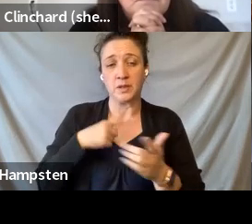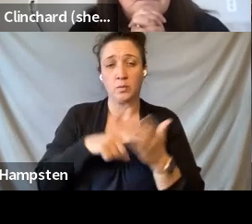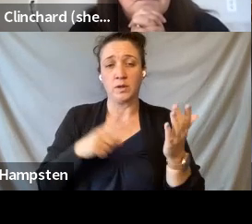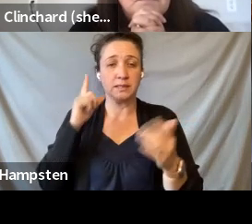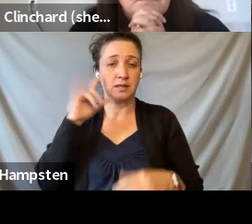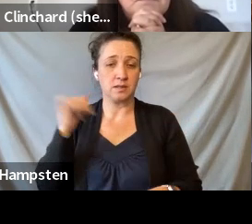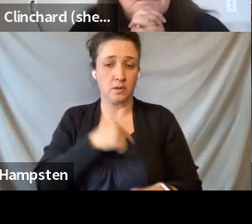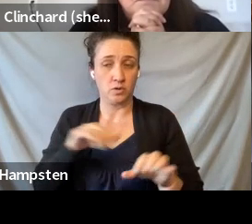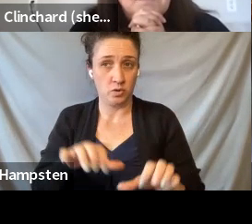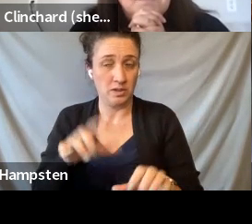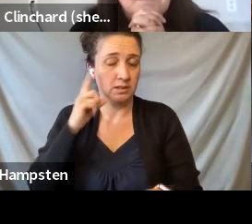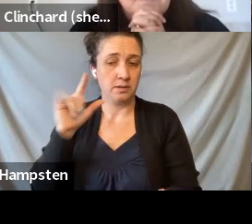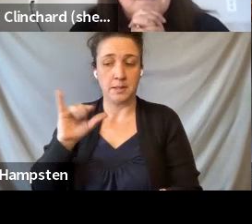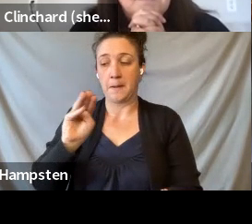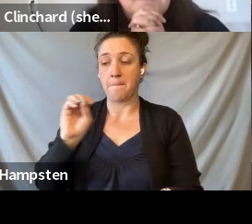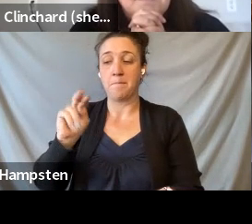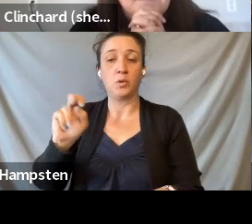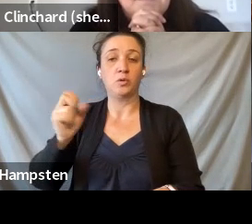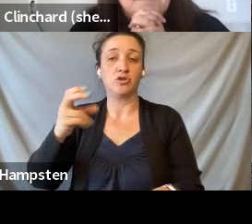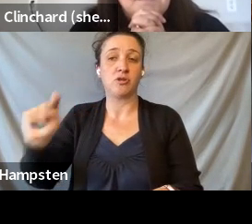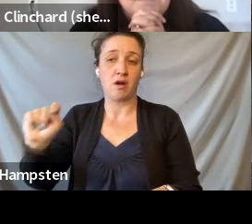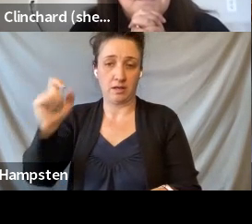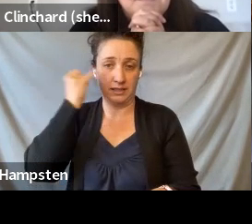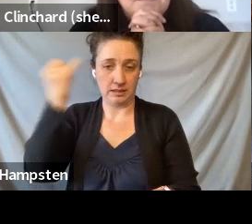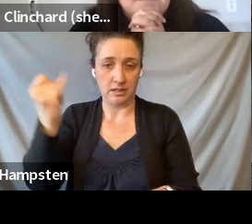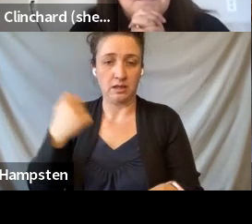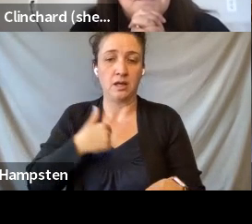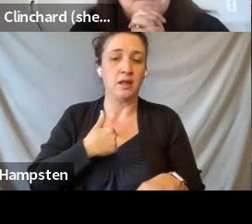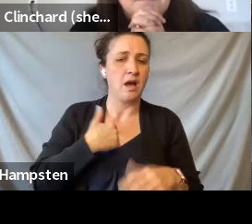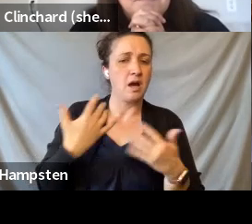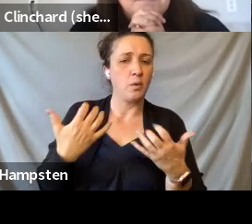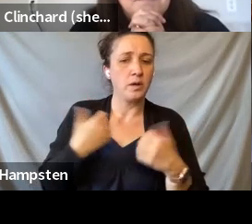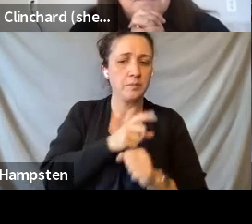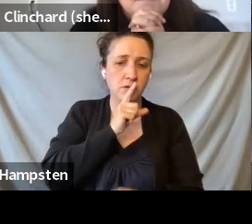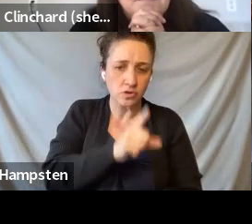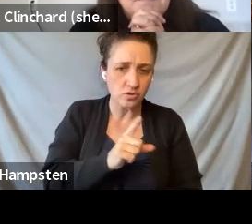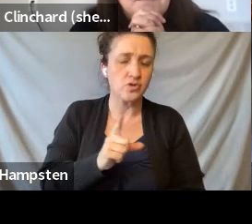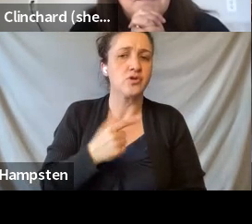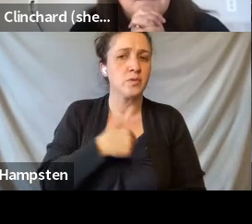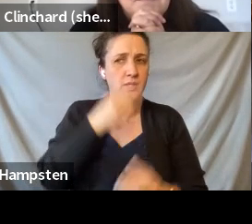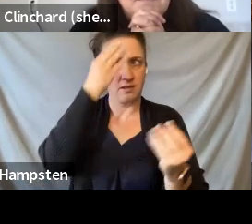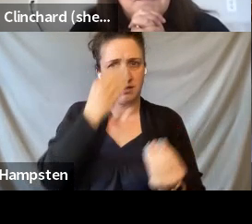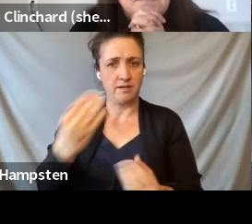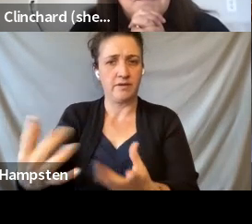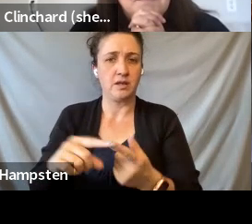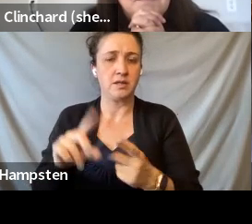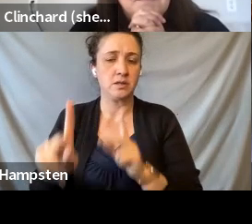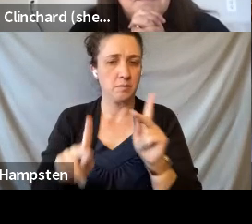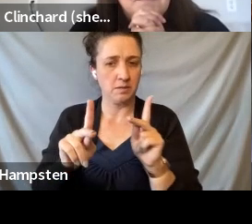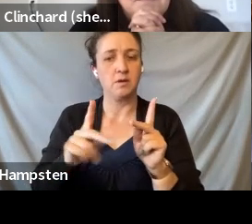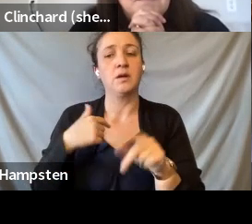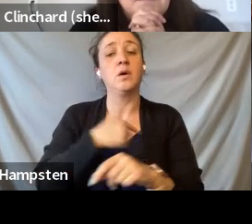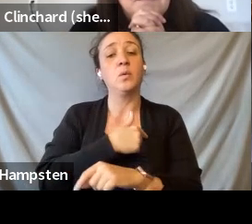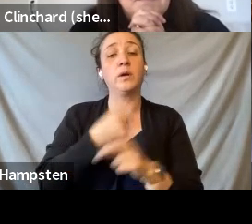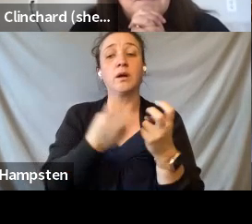moonshot idea, that I just want to be sure that we can convey this to people. We're a table